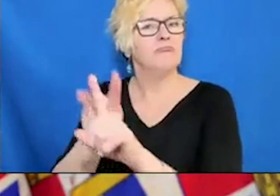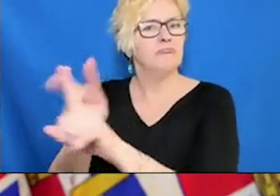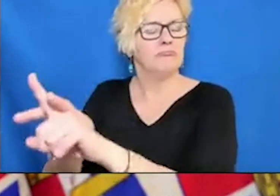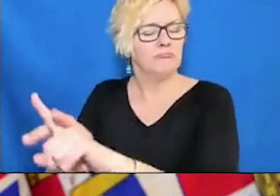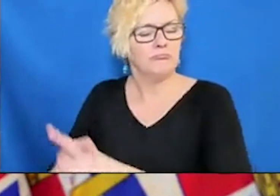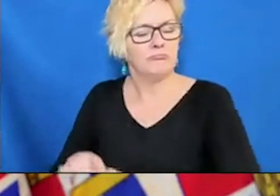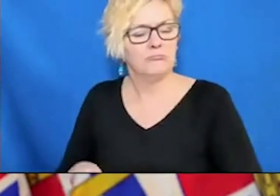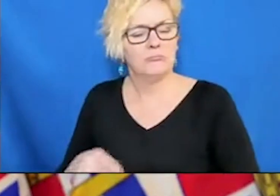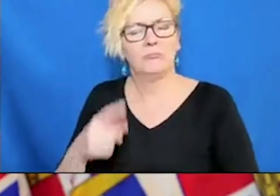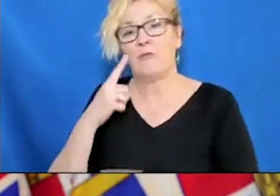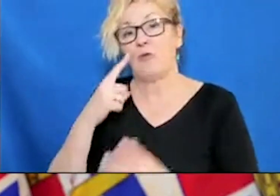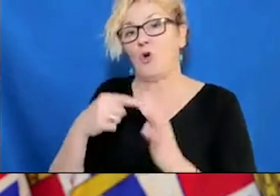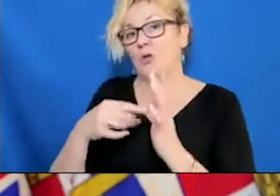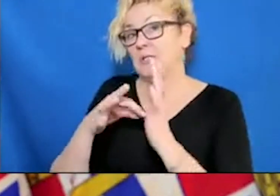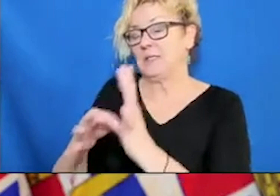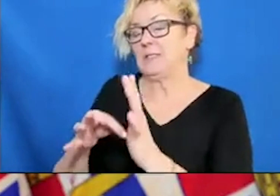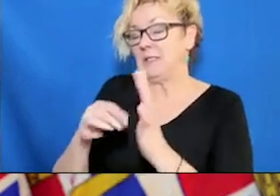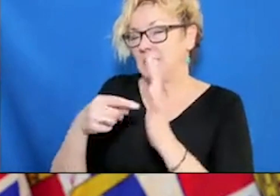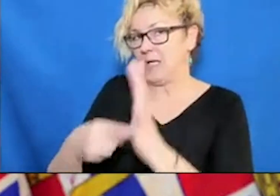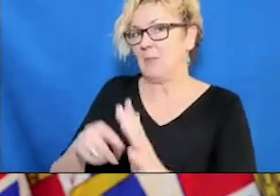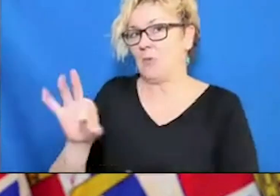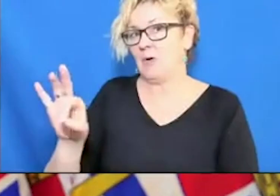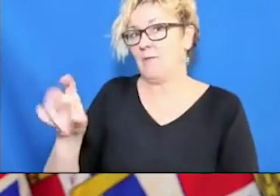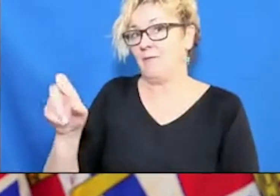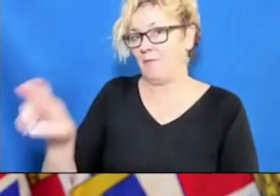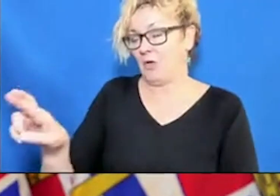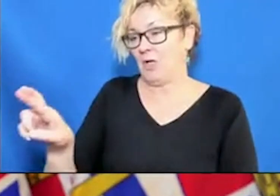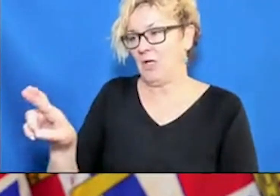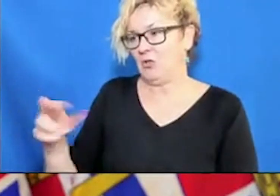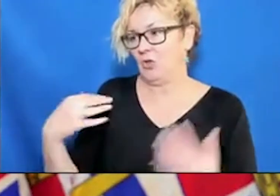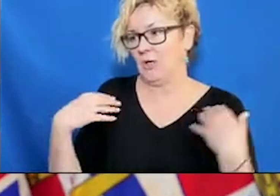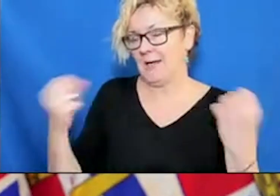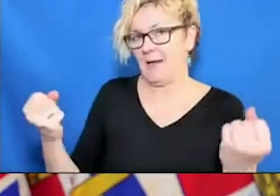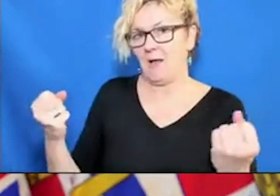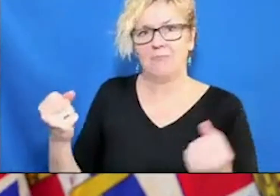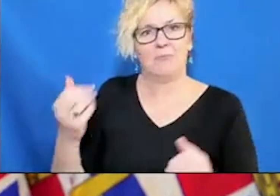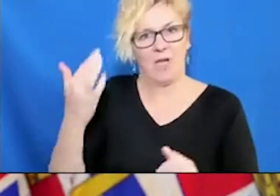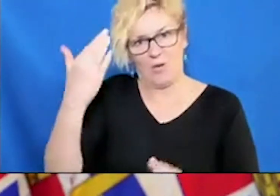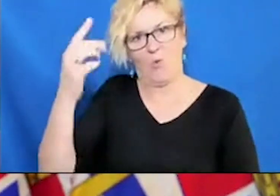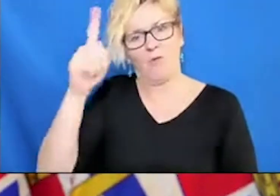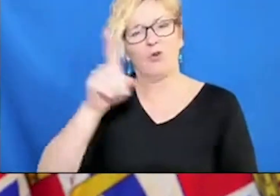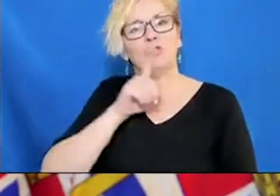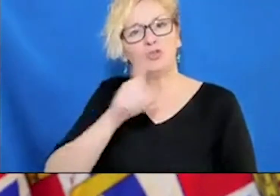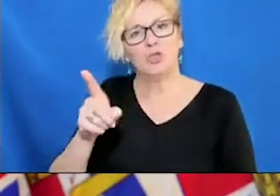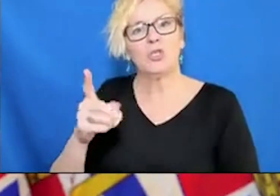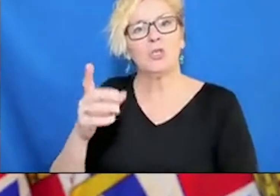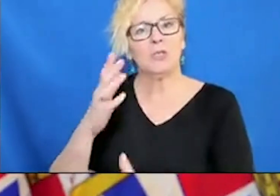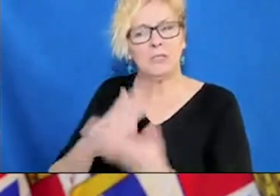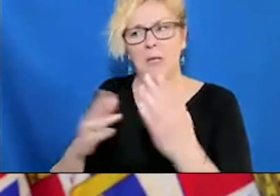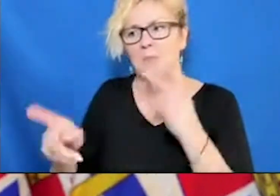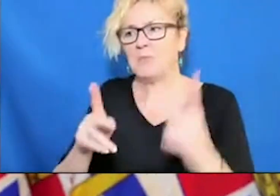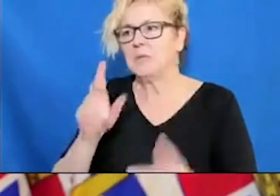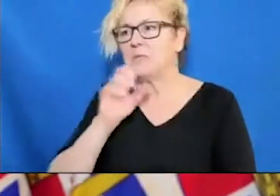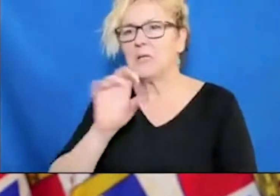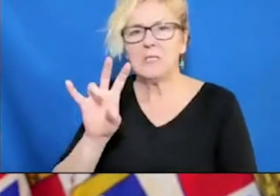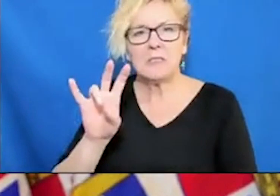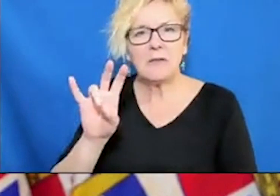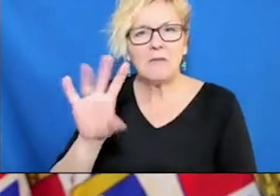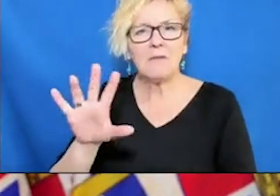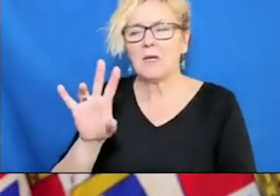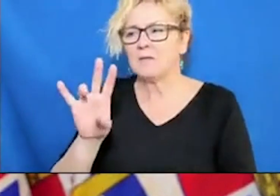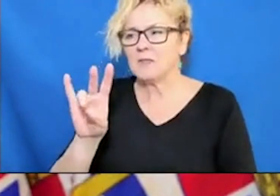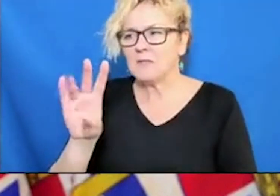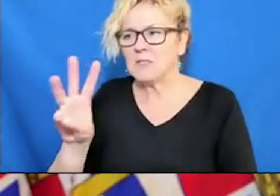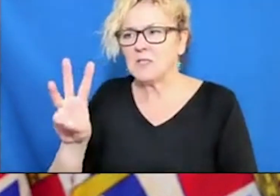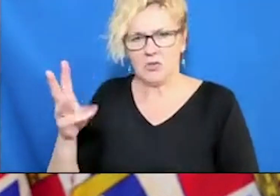in Fraser Health, we know that there are some 75 and 76-year-olds who got vaccination appointments before it was their